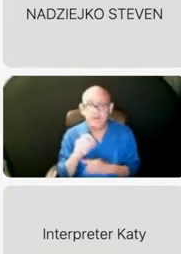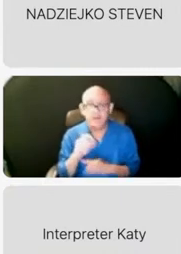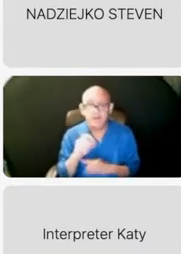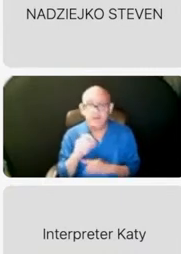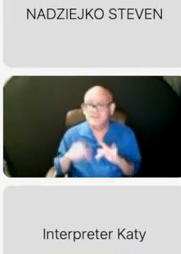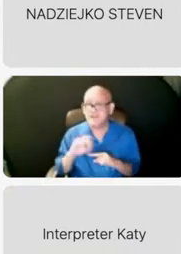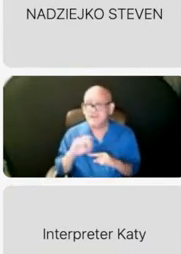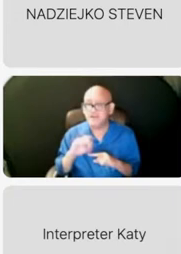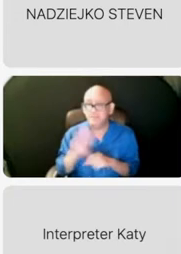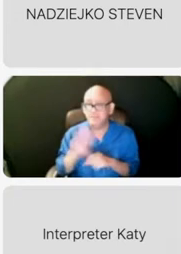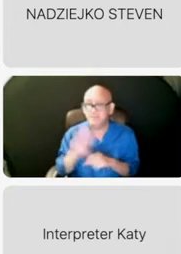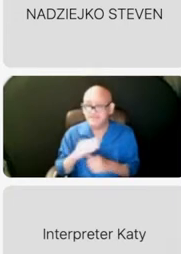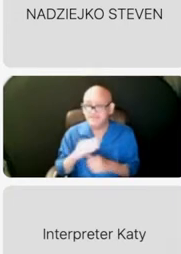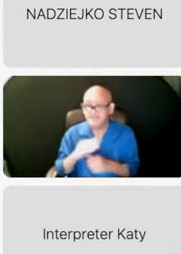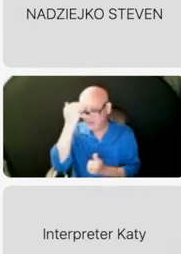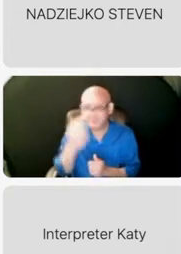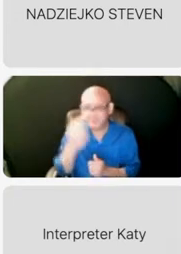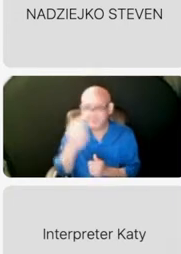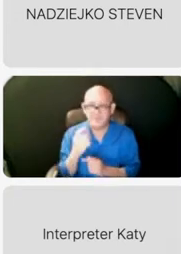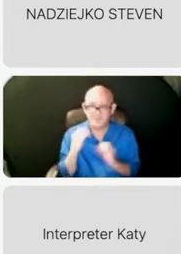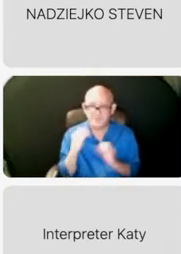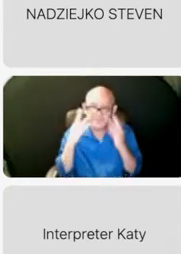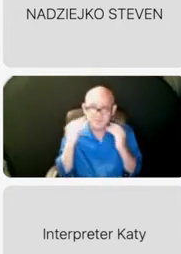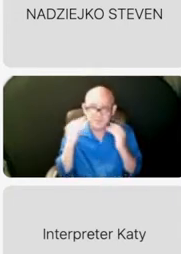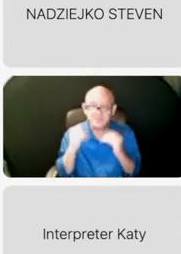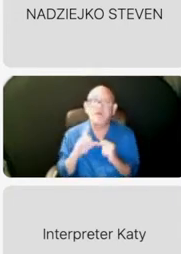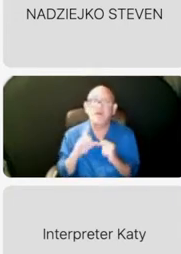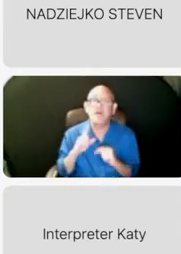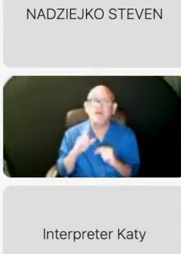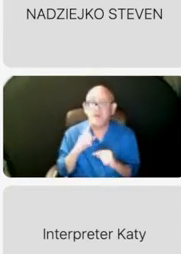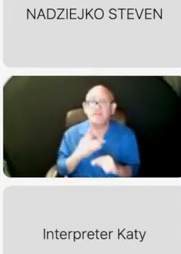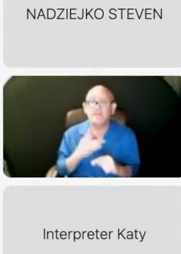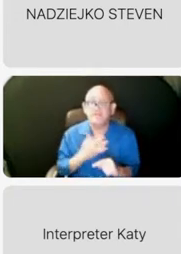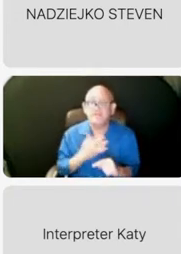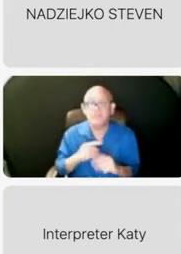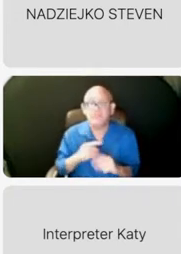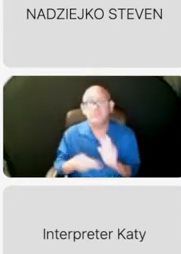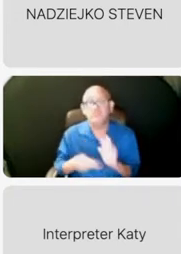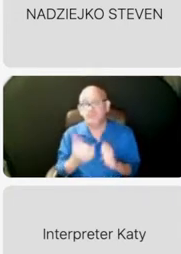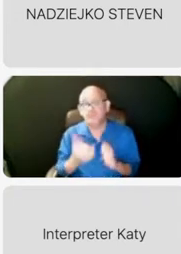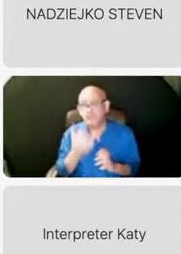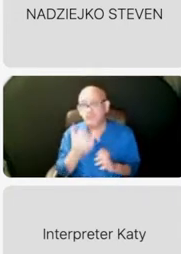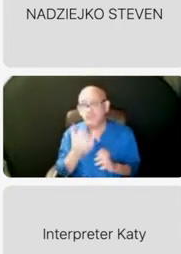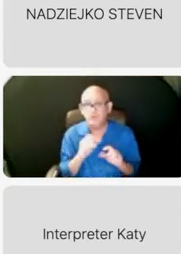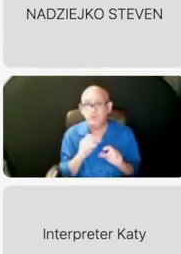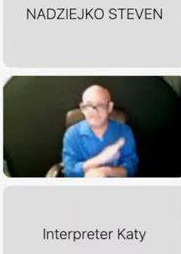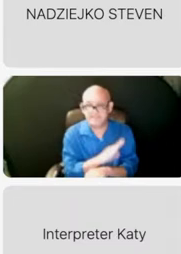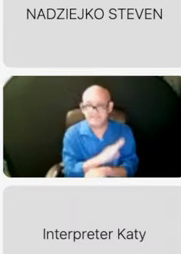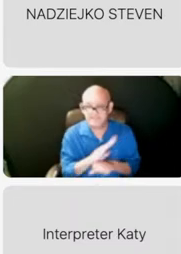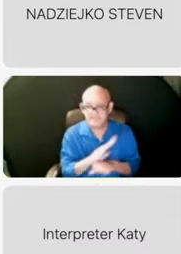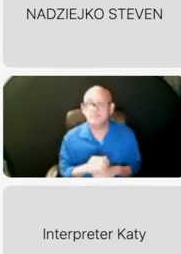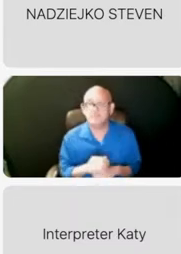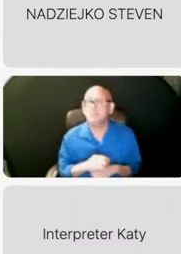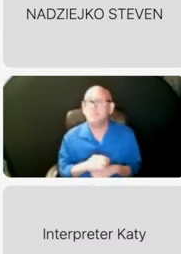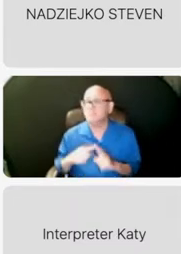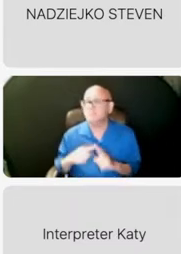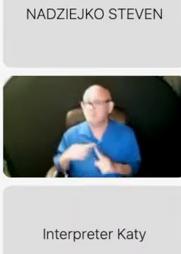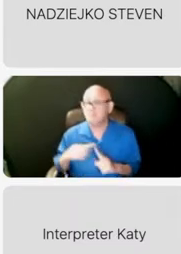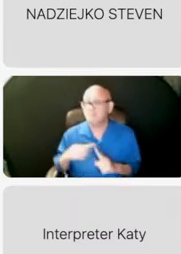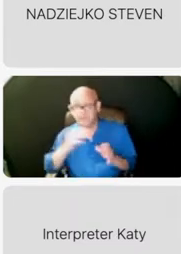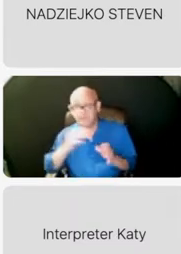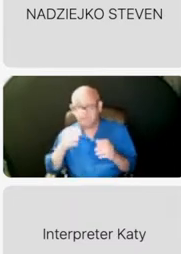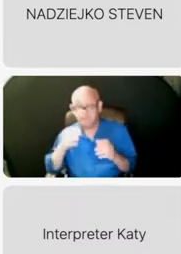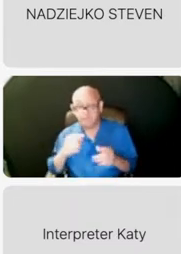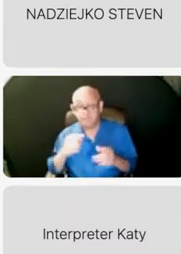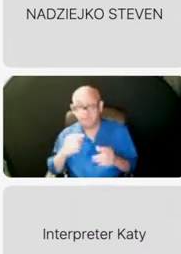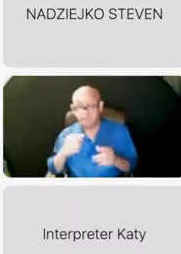experience this caused us to be within the wrong industry early on but stephen we as a team have figured it out opportunities that case of armor have